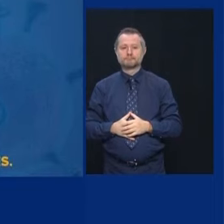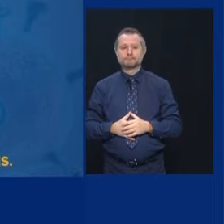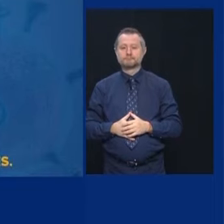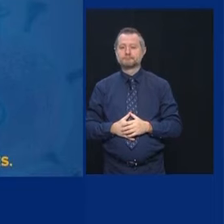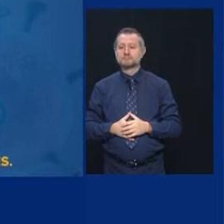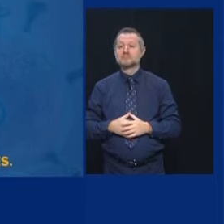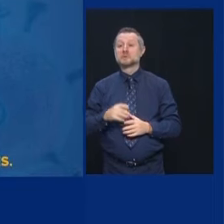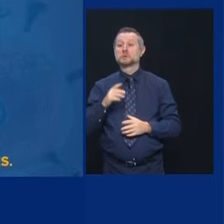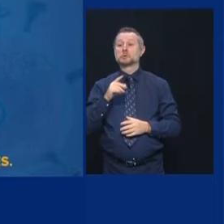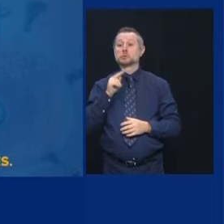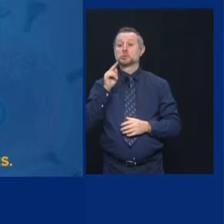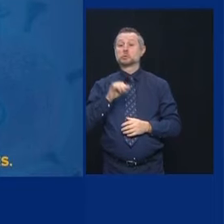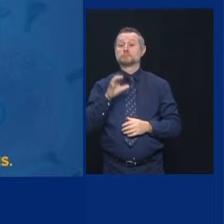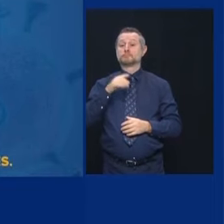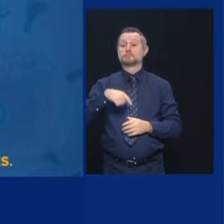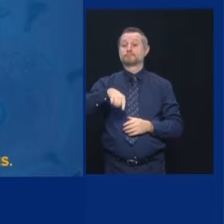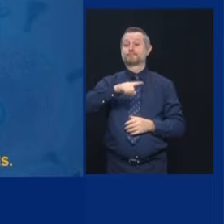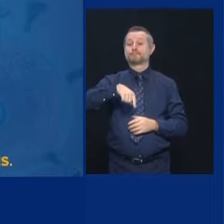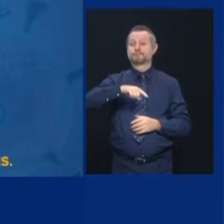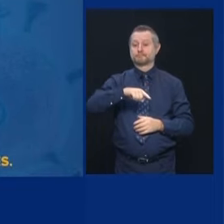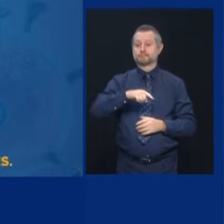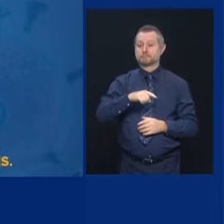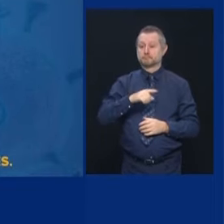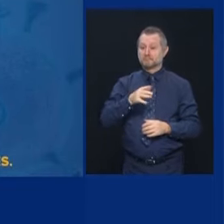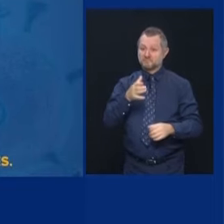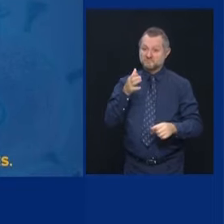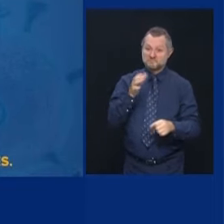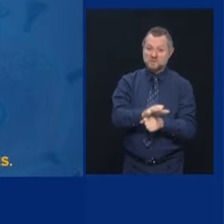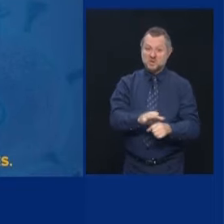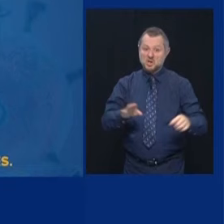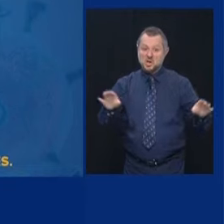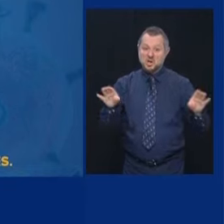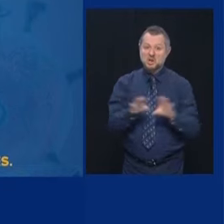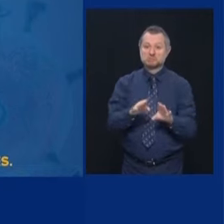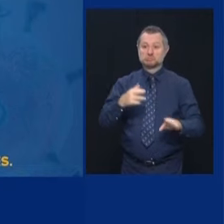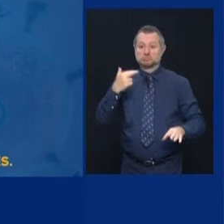city's proposal does not close religious institutions.